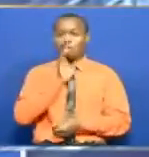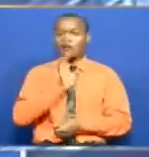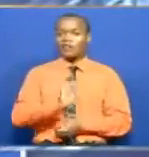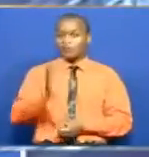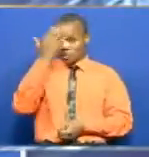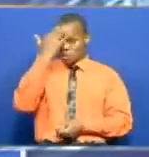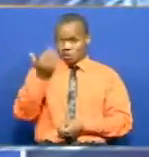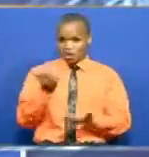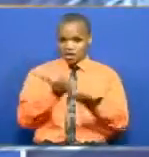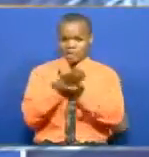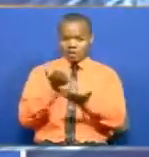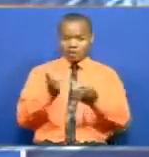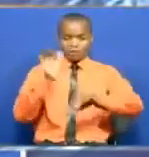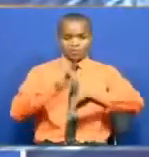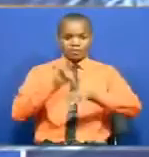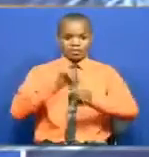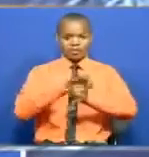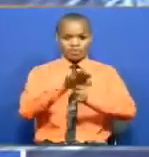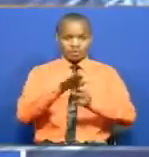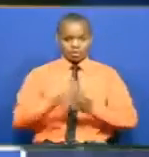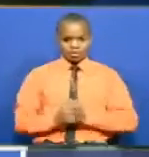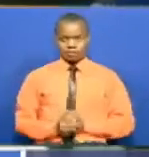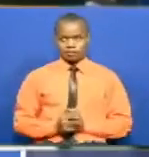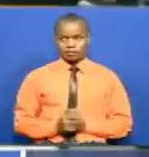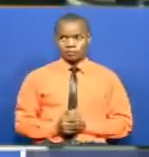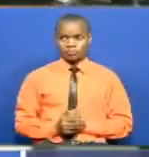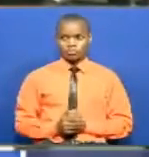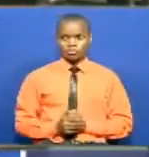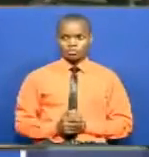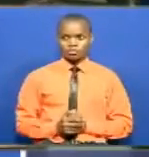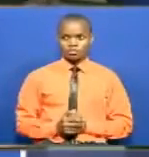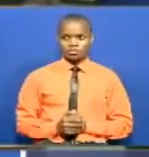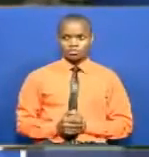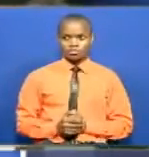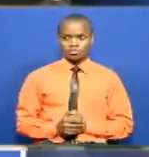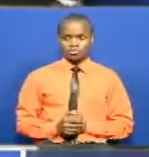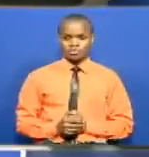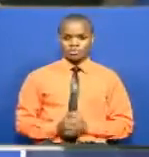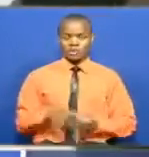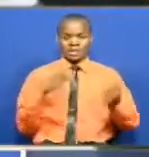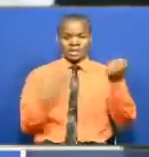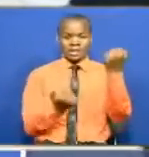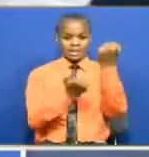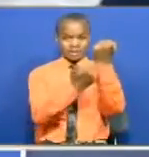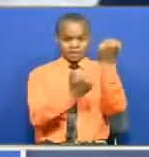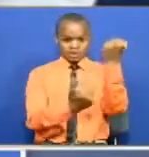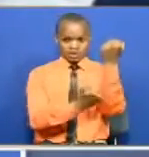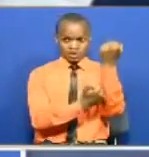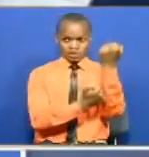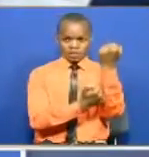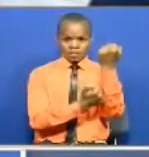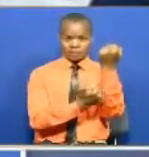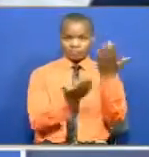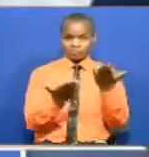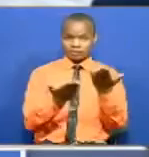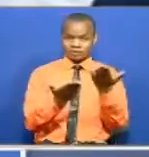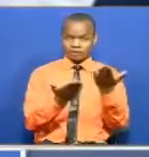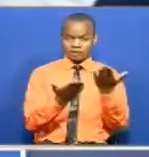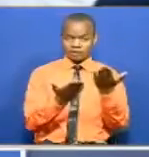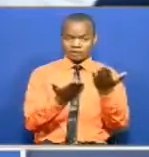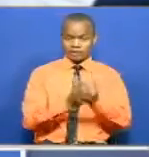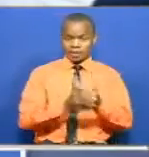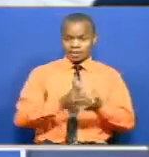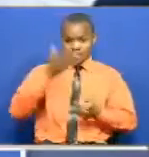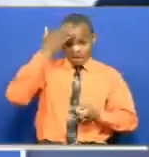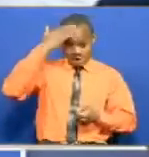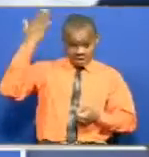the economic effects of the pandemic. Receiving donations from well-wishers, Sister Grace Kenya, a non-caretaker at